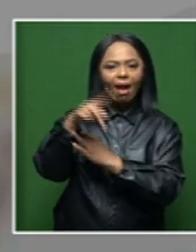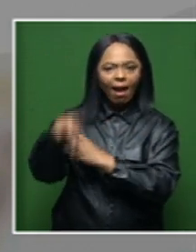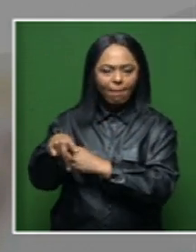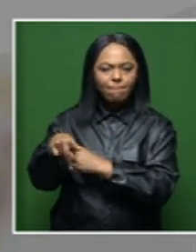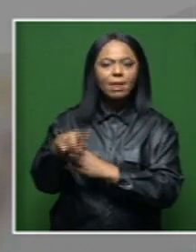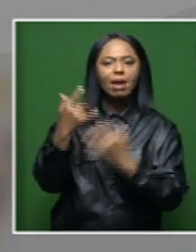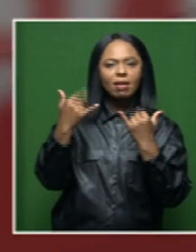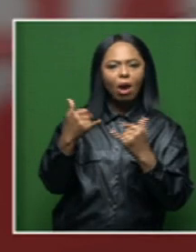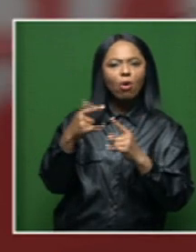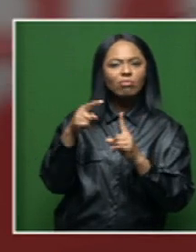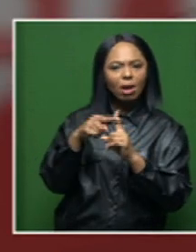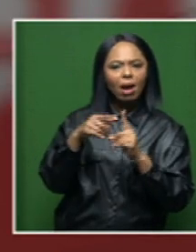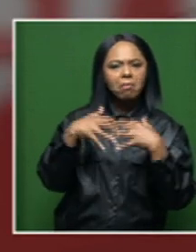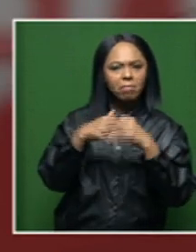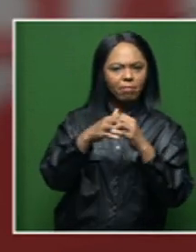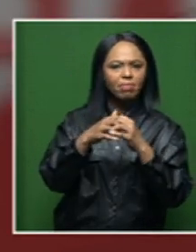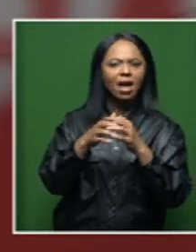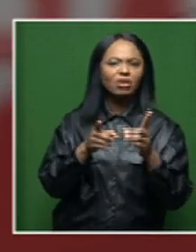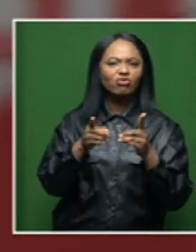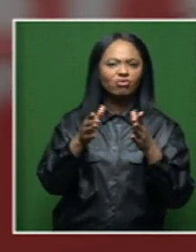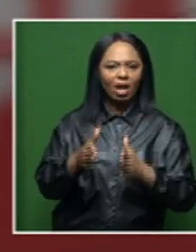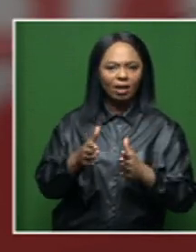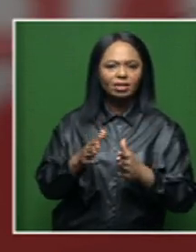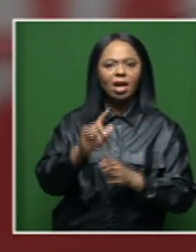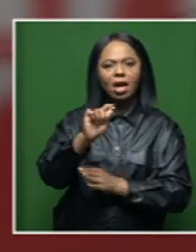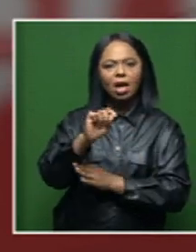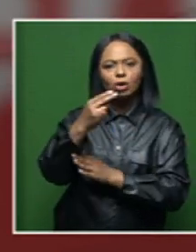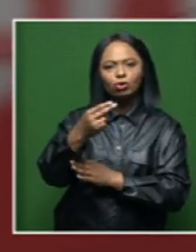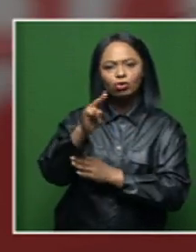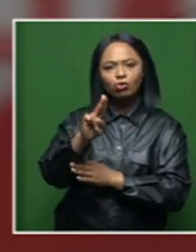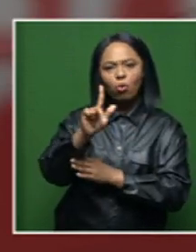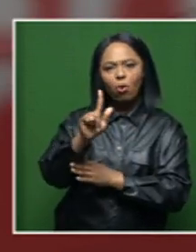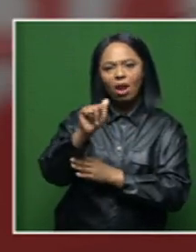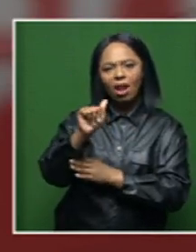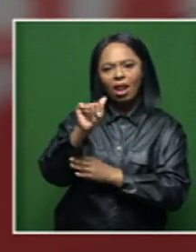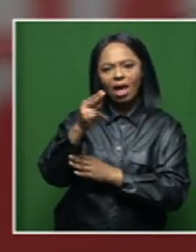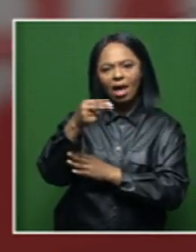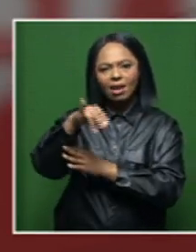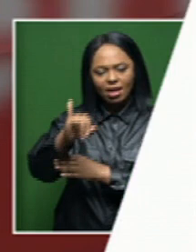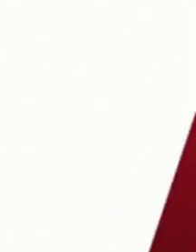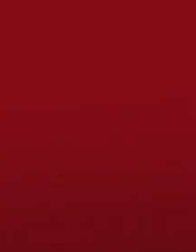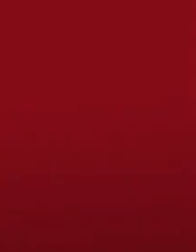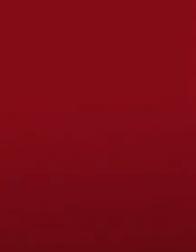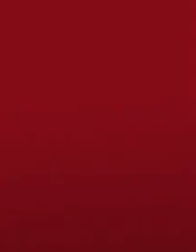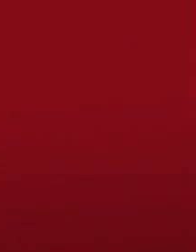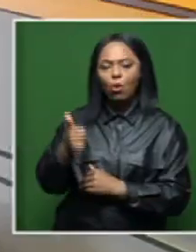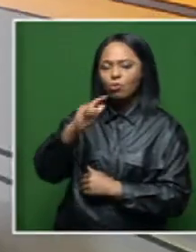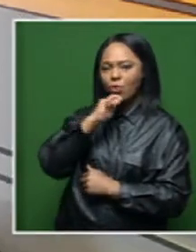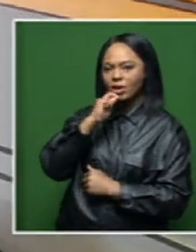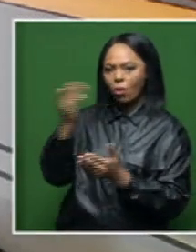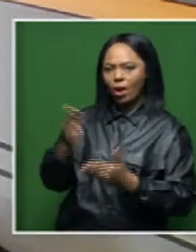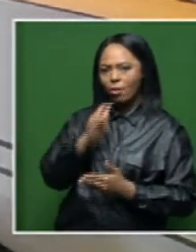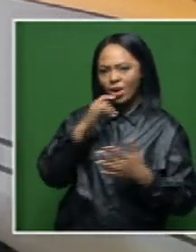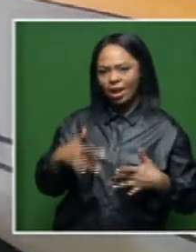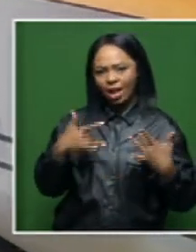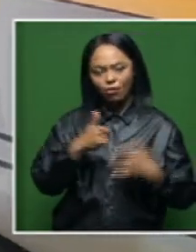by co-founder and director of the app, Thulani Ngwenya. Good morning. Welcome to Morning Live. Good morning, Sislebo. Thank you so much for having me. It's